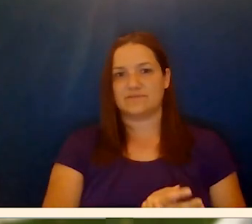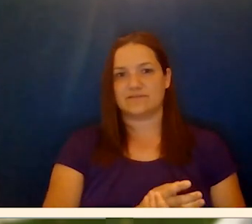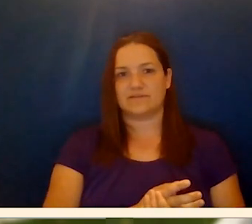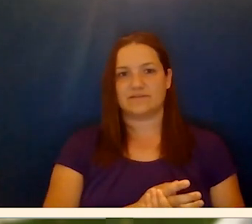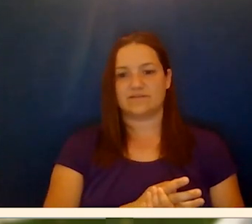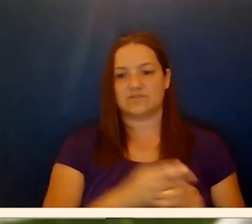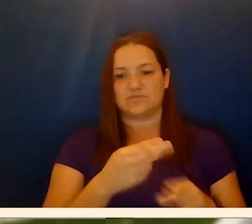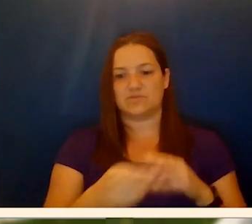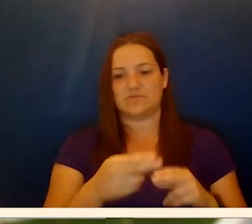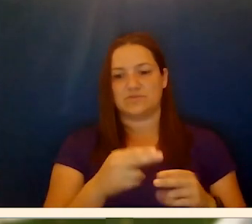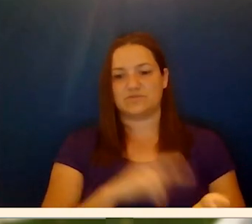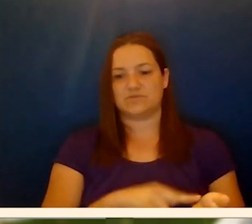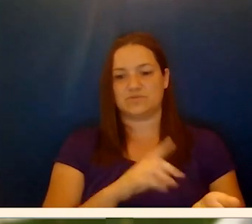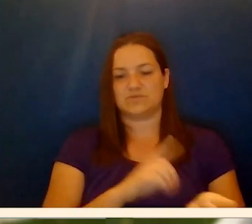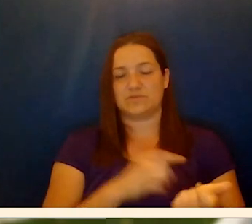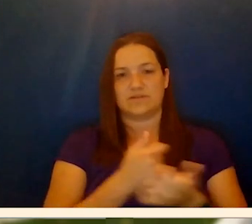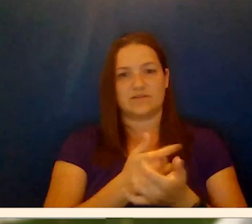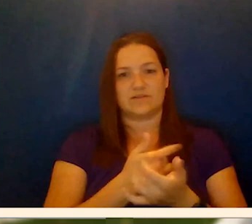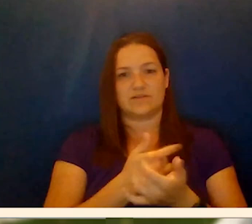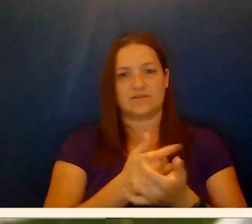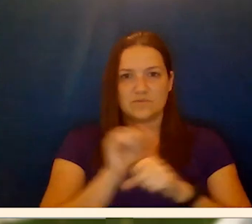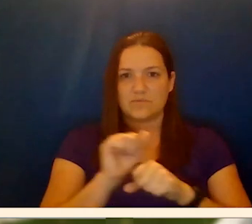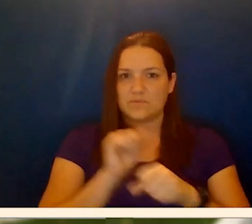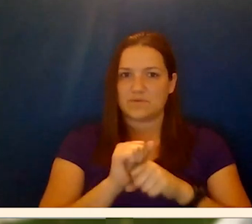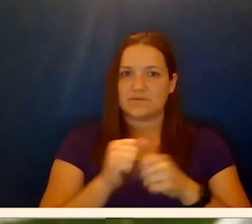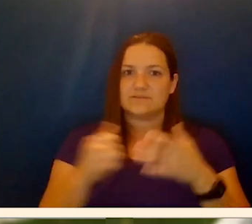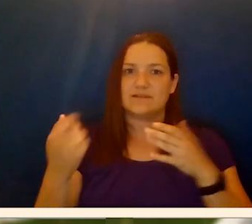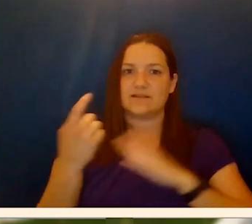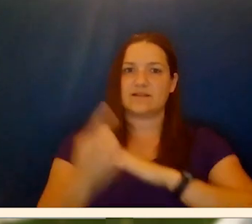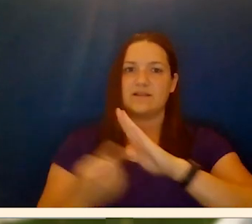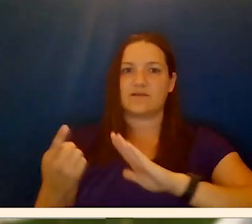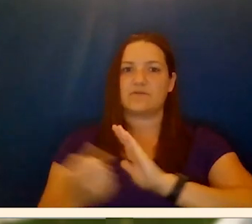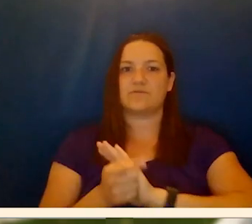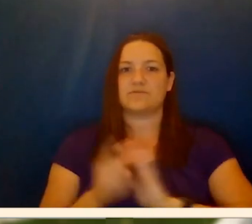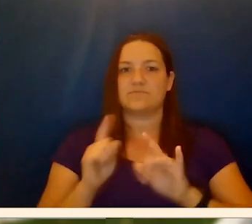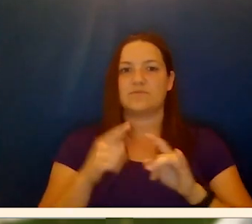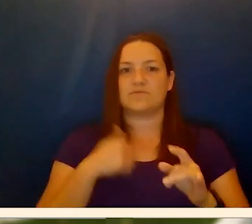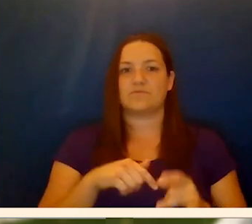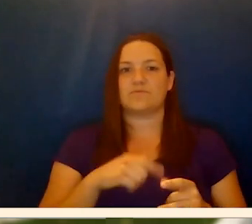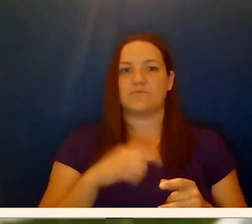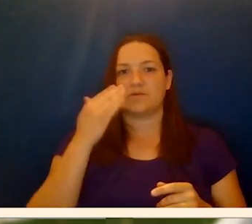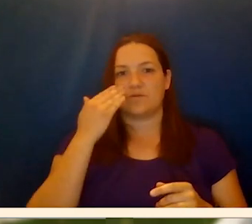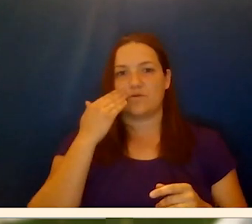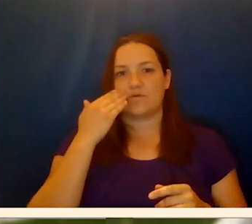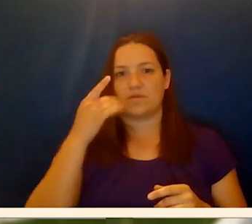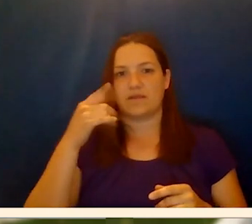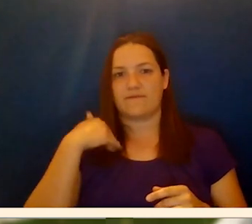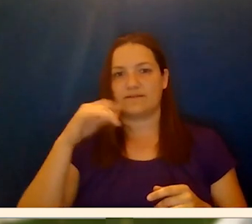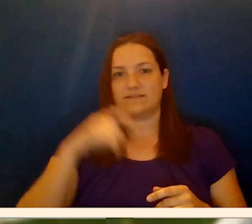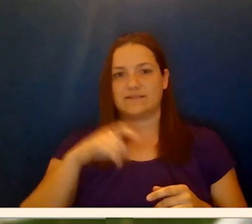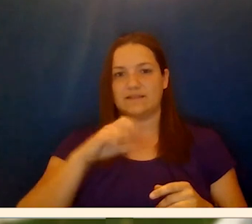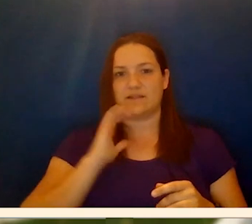those extended hours. But we definitely know that there's a need for it in the community, and hopefully we'll be